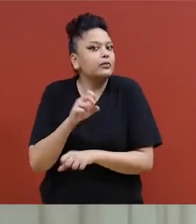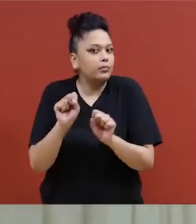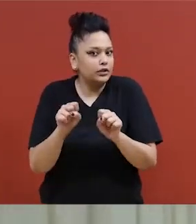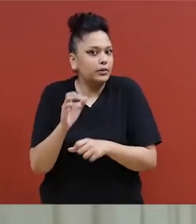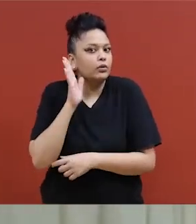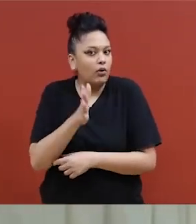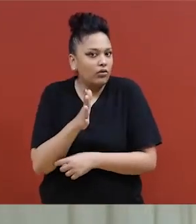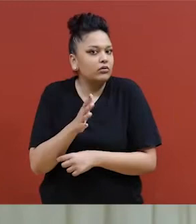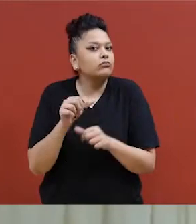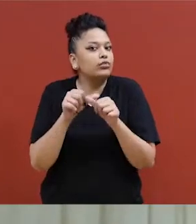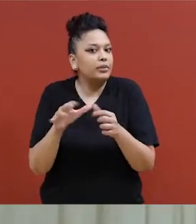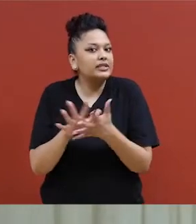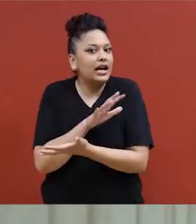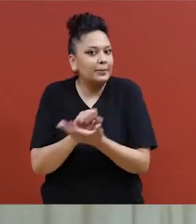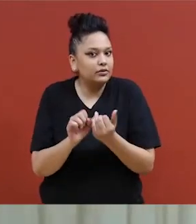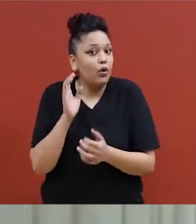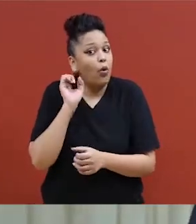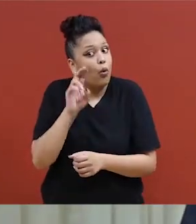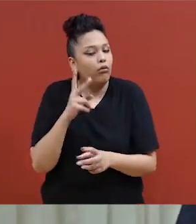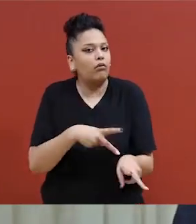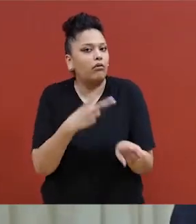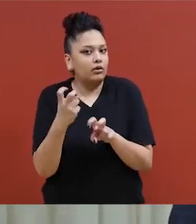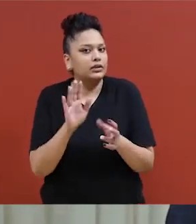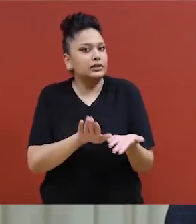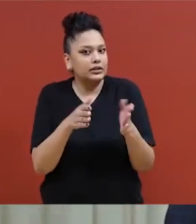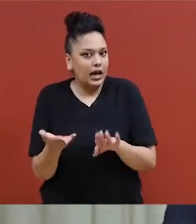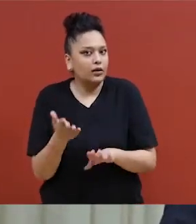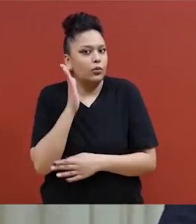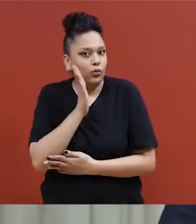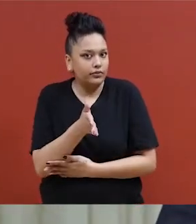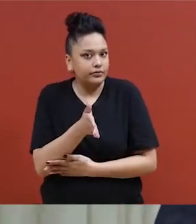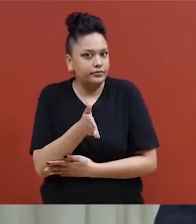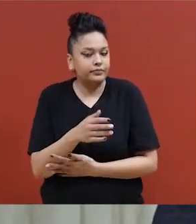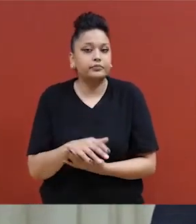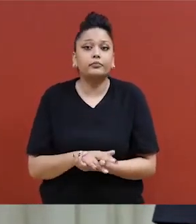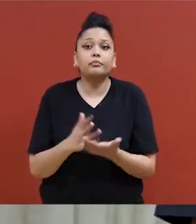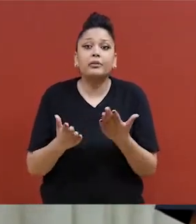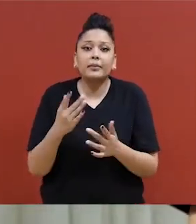suffer permanent damage and even death. So I might